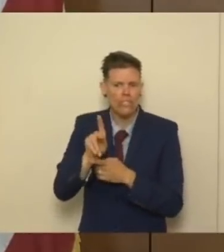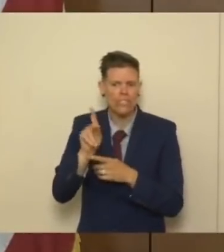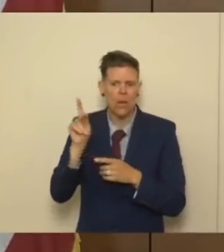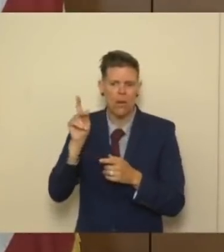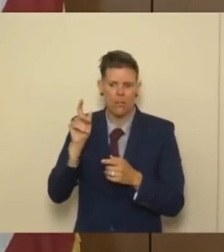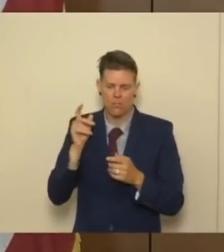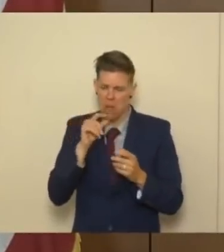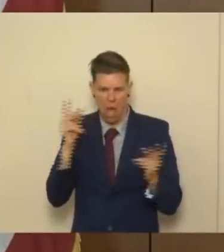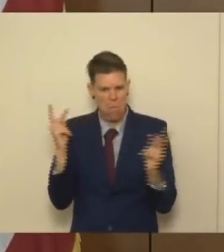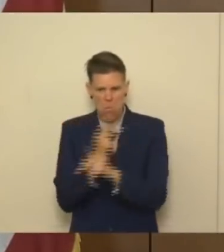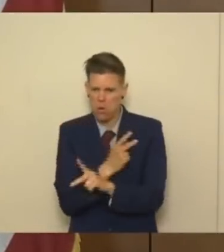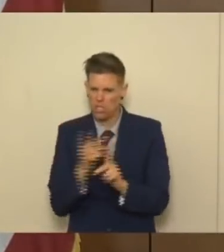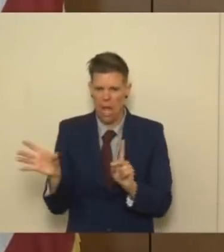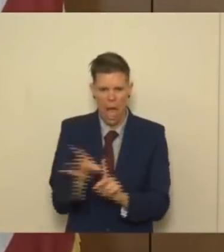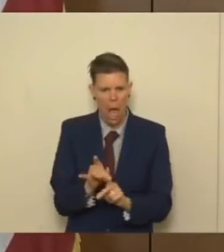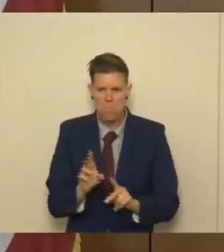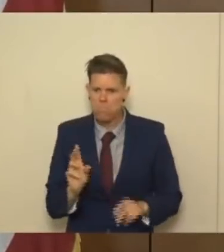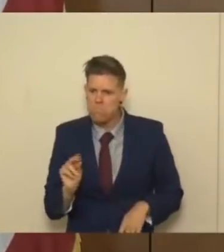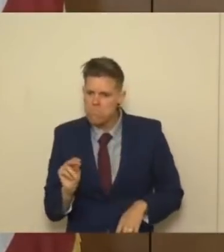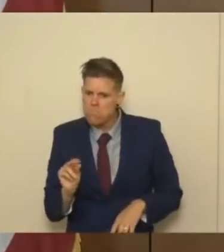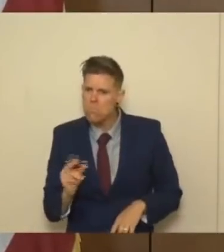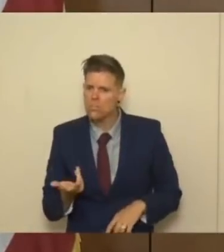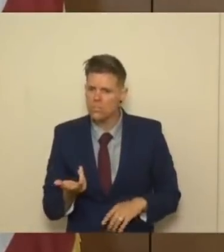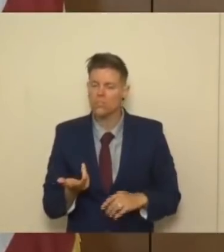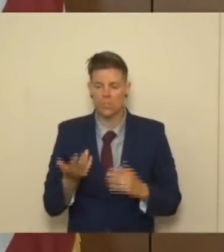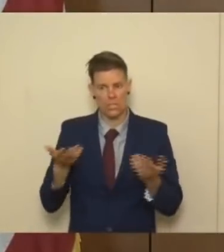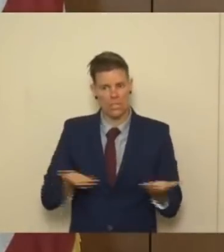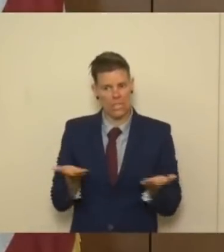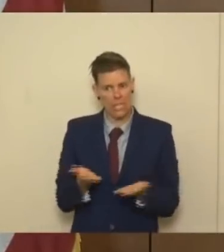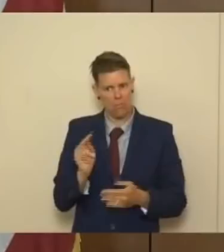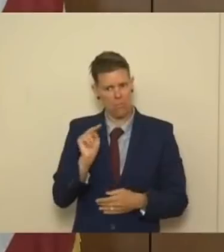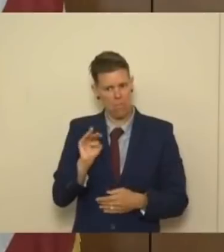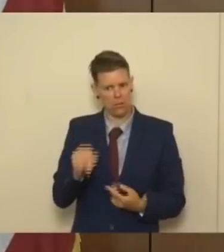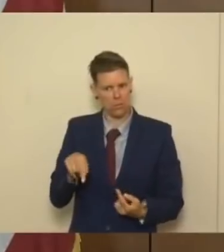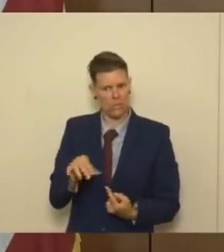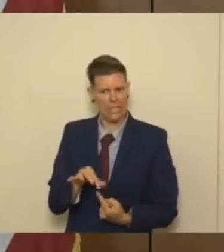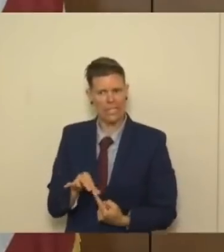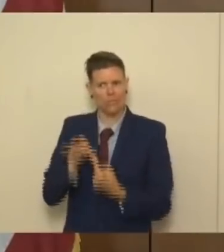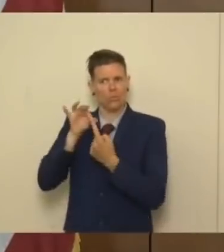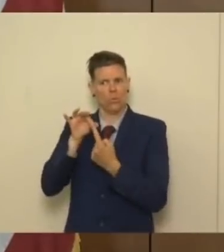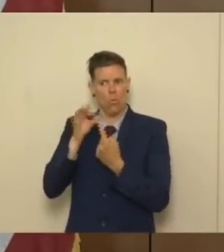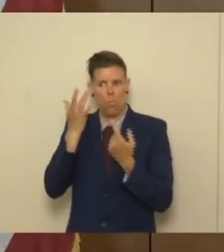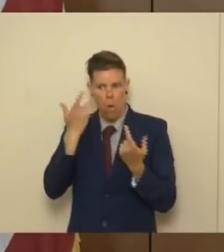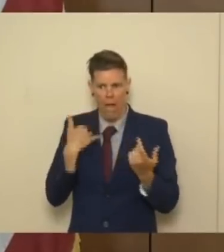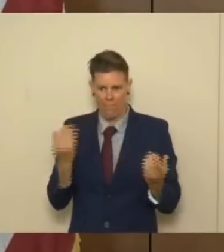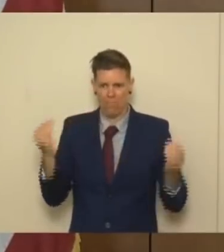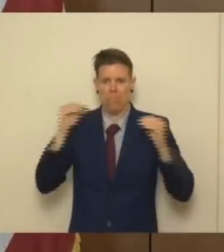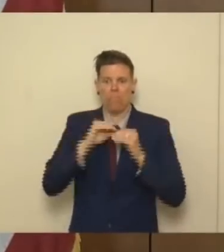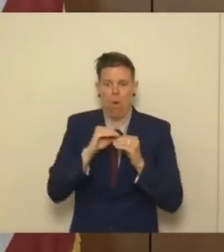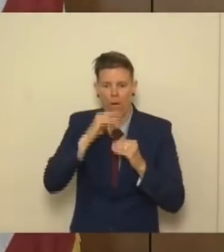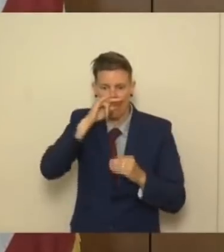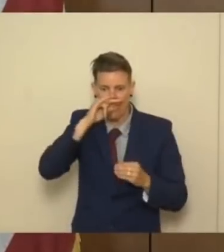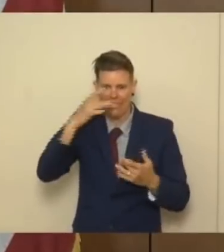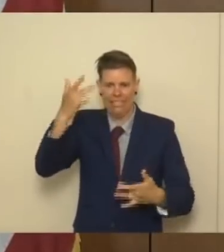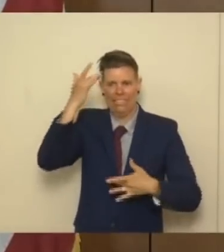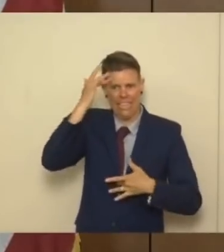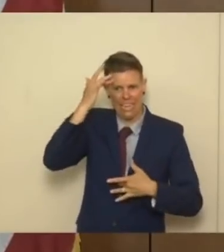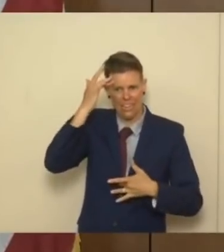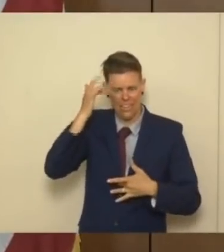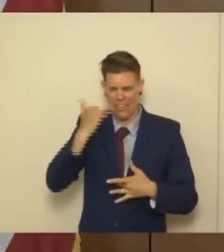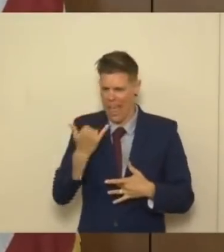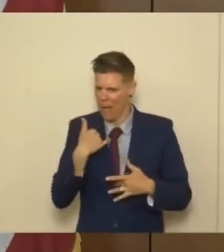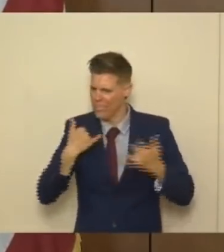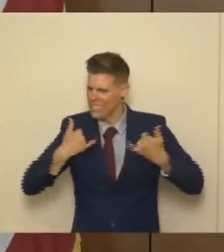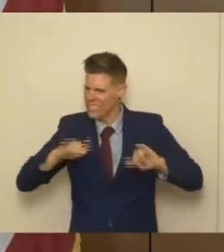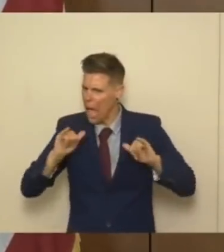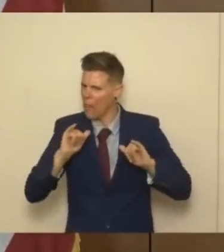Well, we have more kids who are infected, so that's an alarming issue we need to get our arms around. And what else? 2, New Mexico